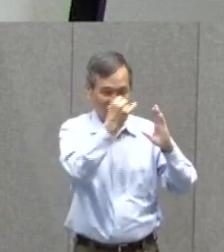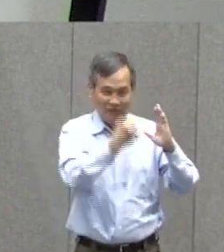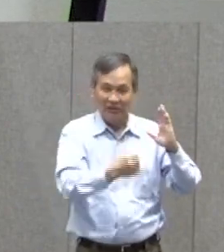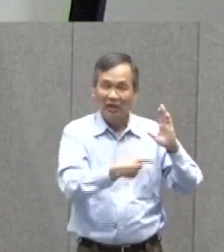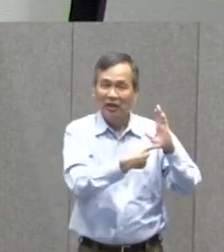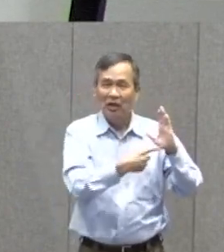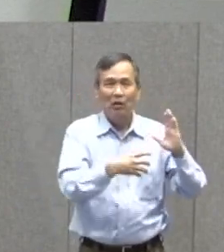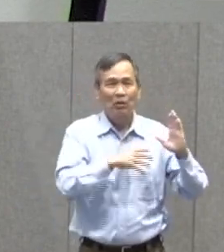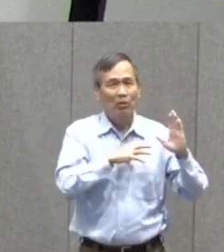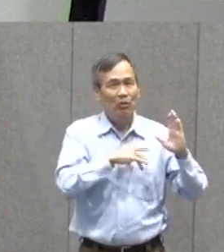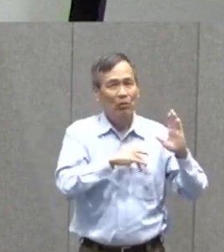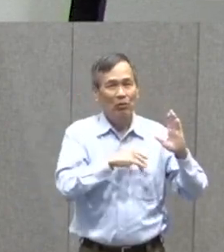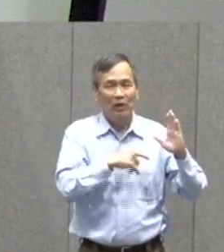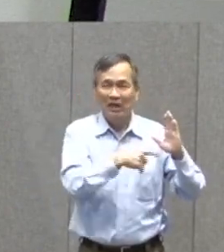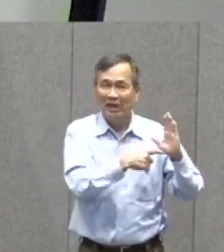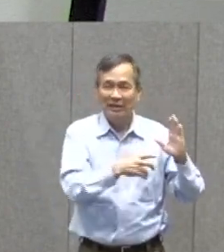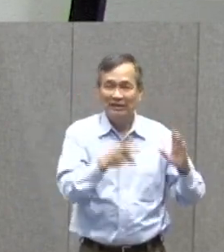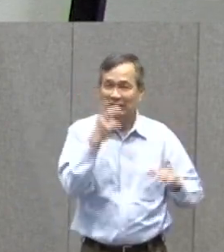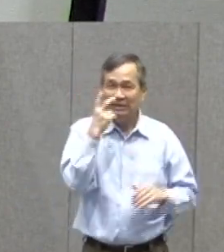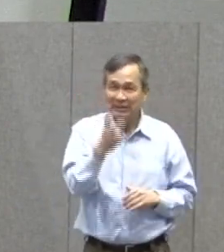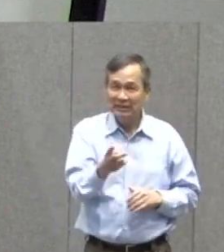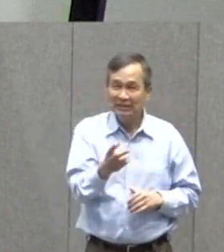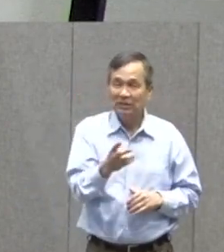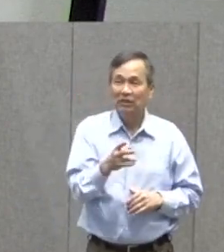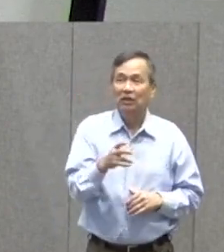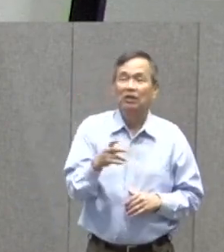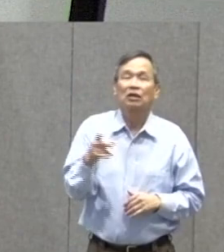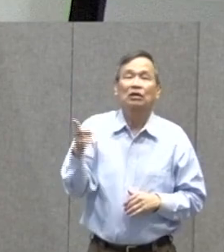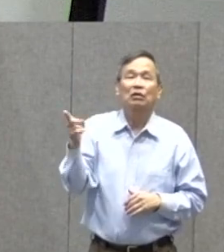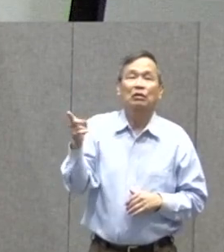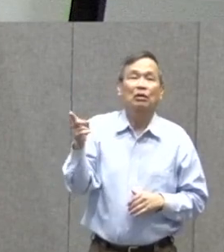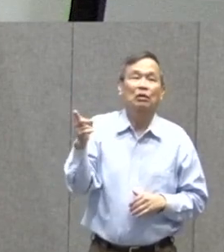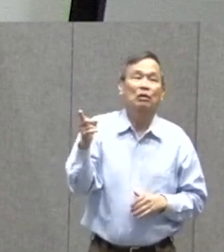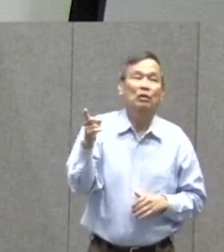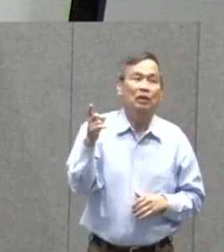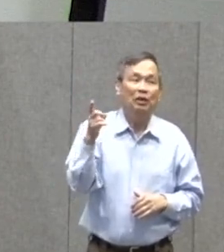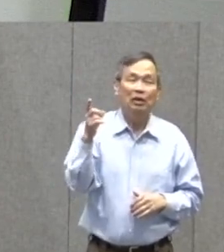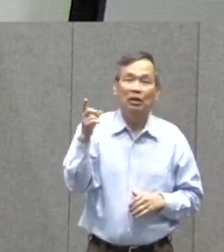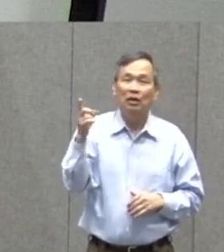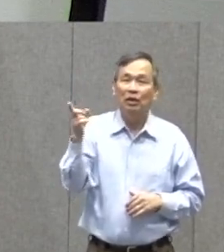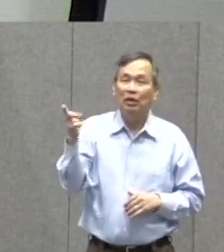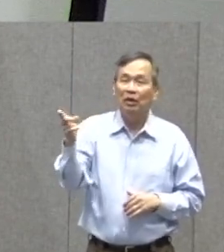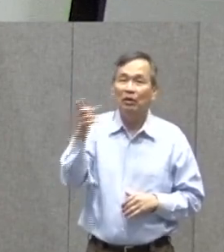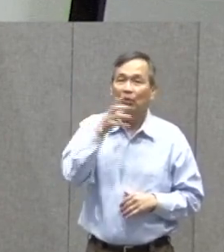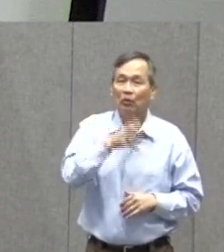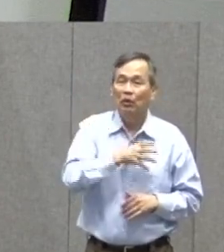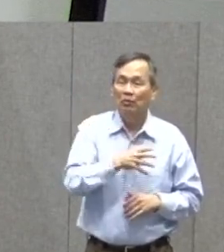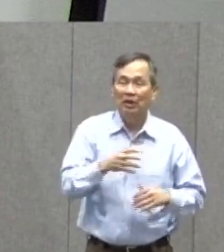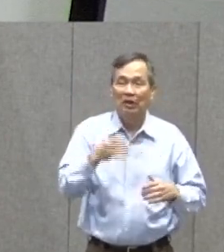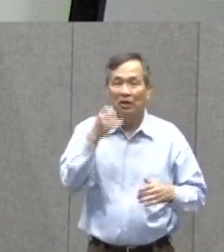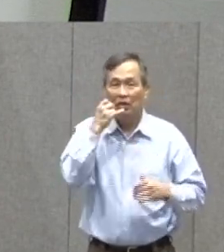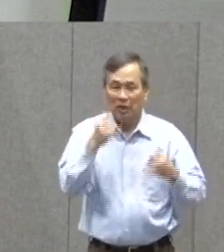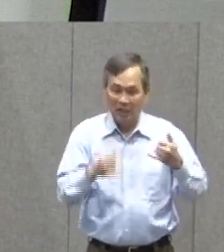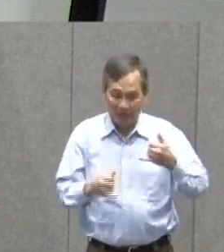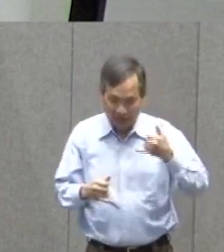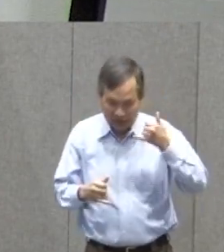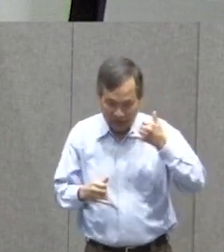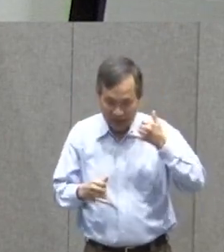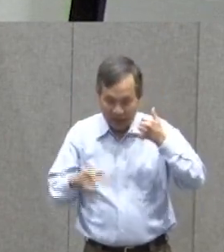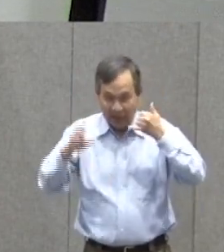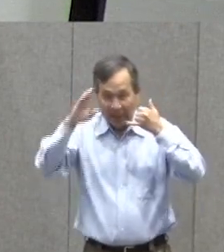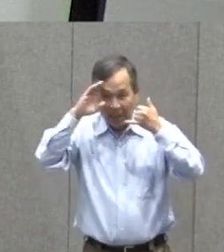rich. We have here her calling from a phone and saying, hello, aquí estamos,